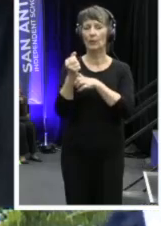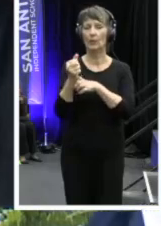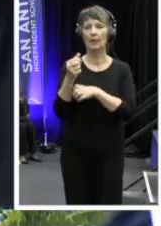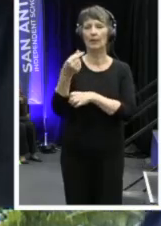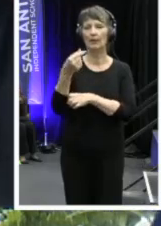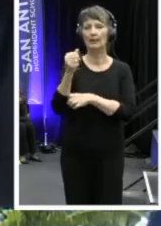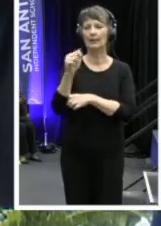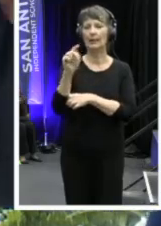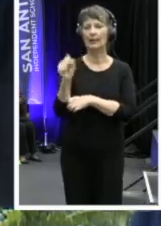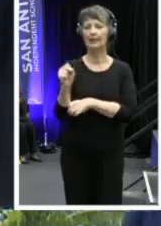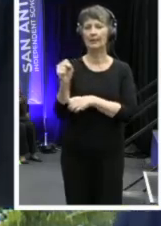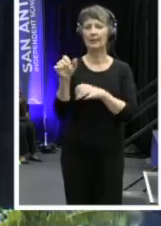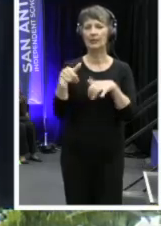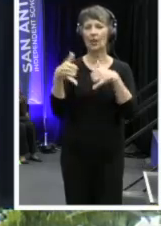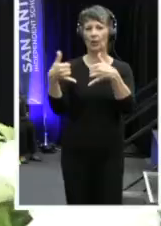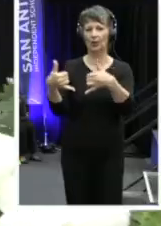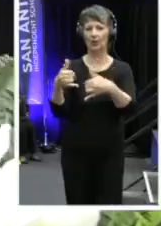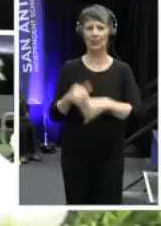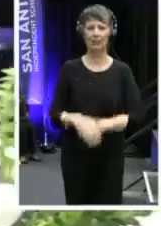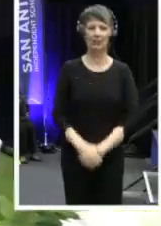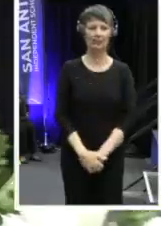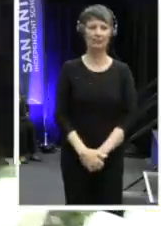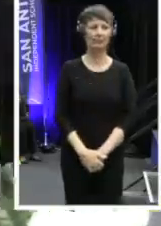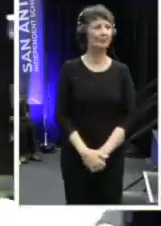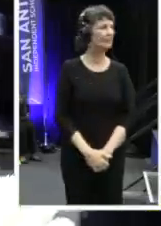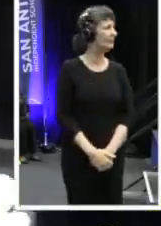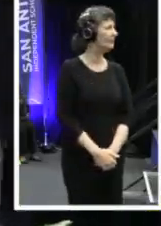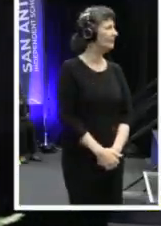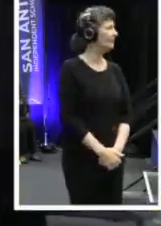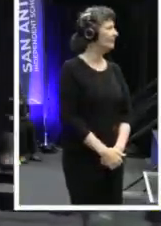Gates Scholarship.